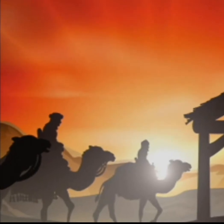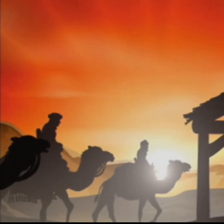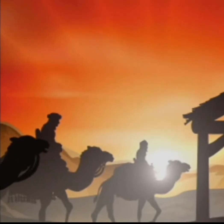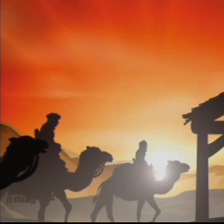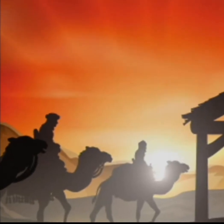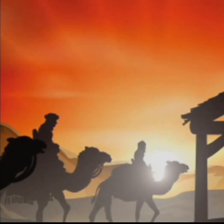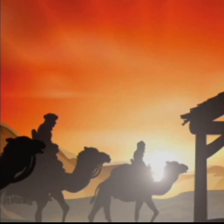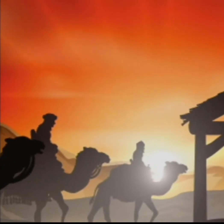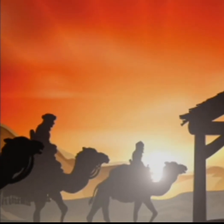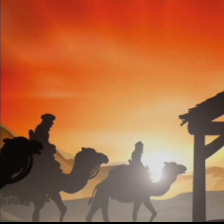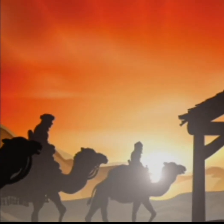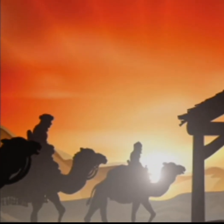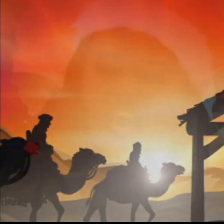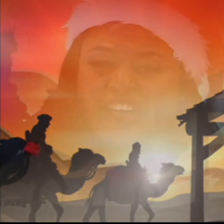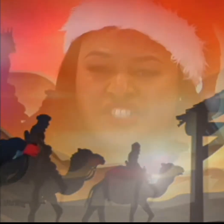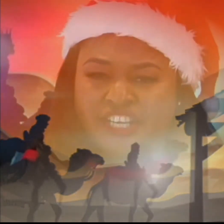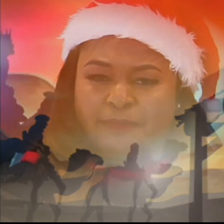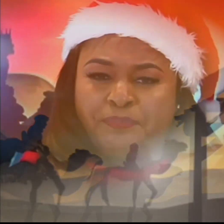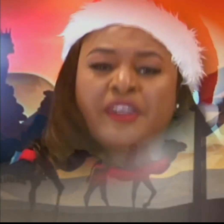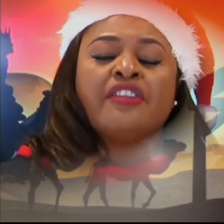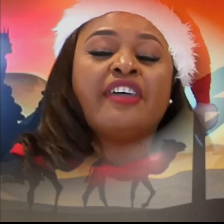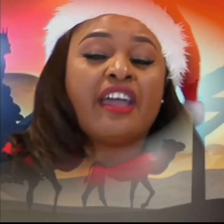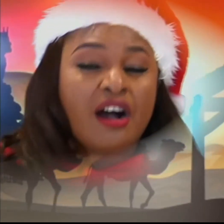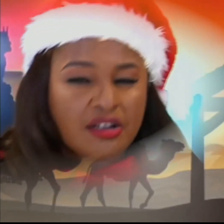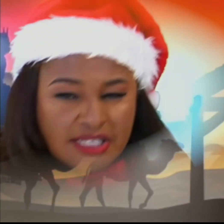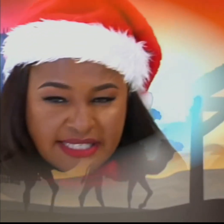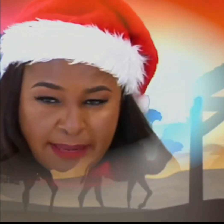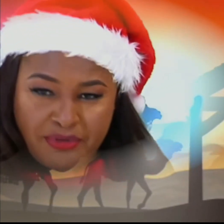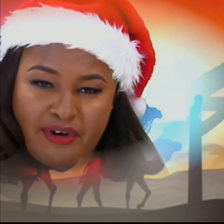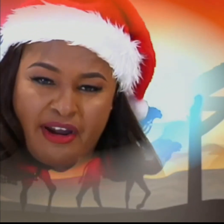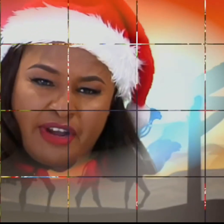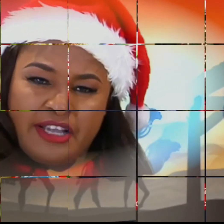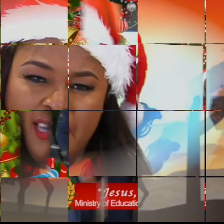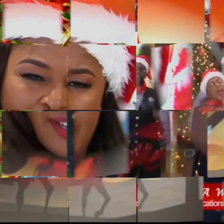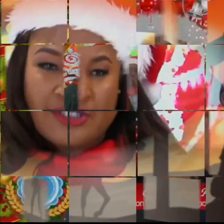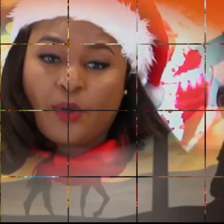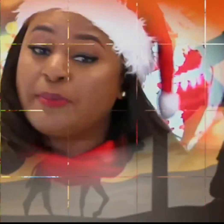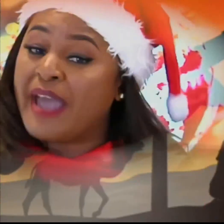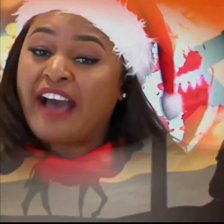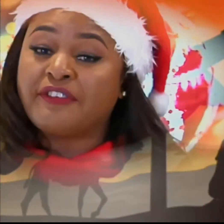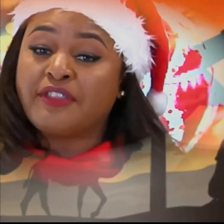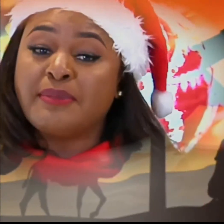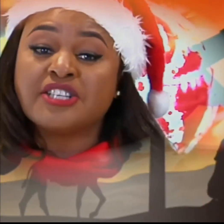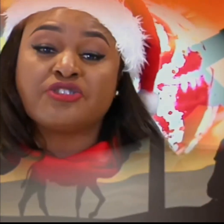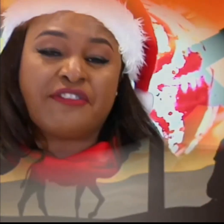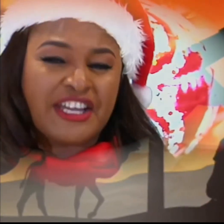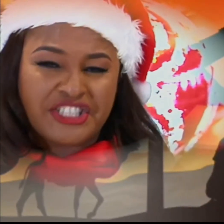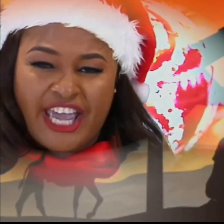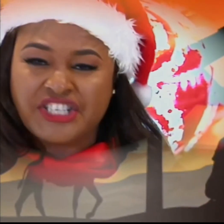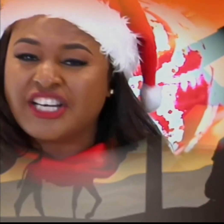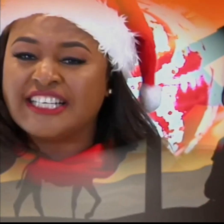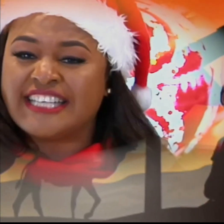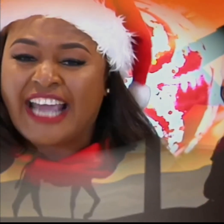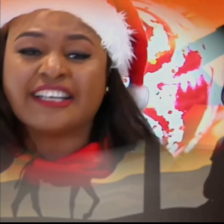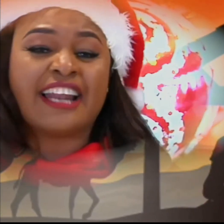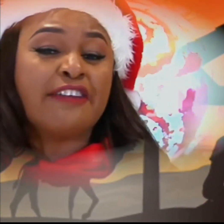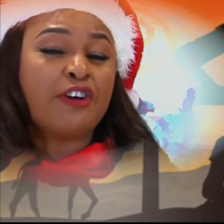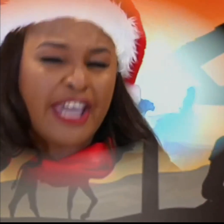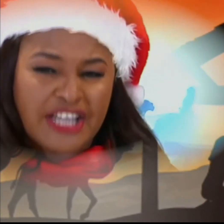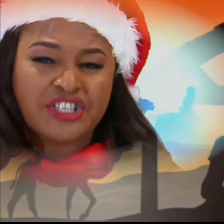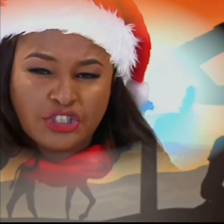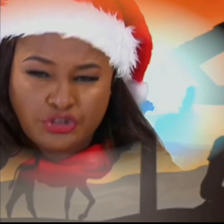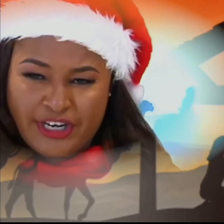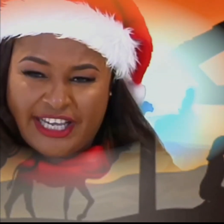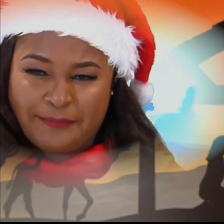present circumstances, however challenging, they are only temporary. So on behalf of the Ministry of Education and Technical